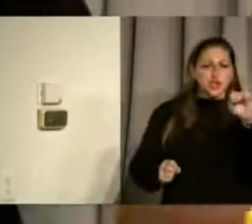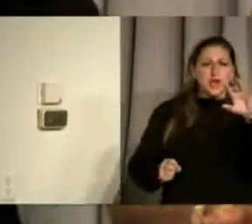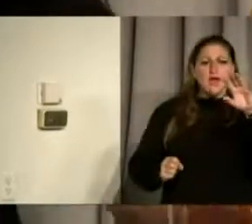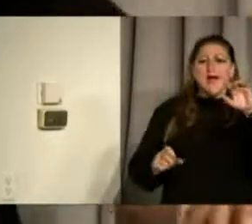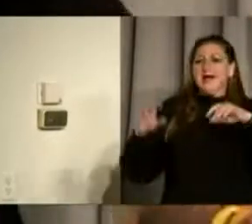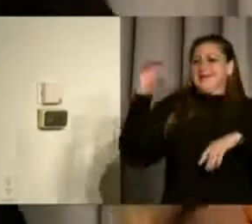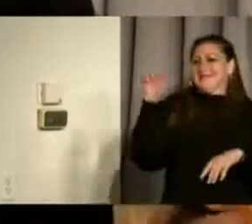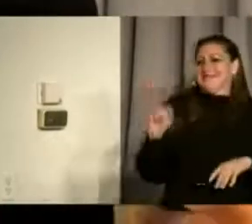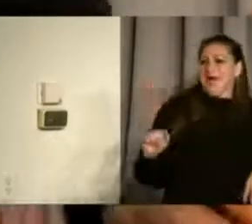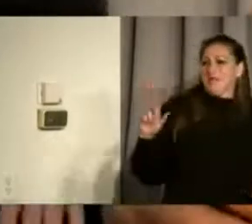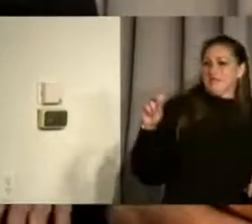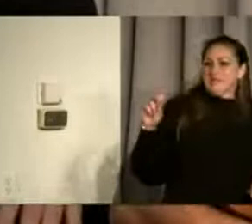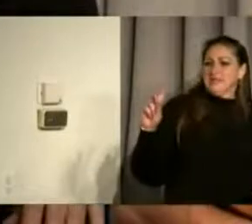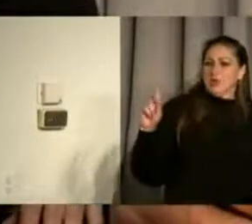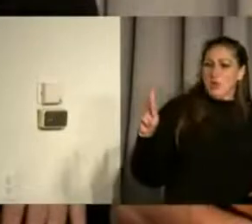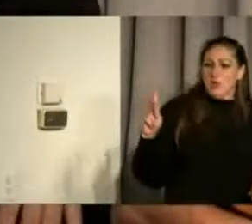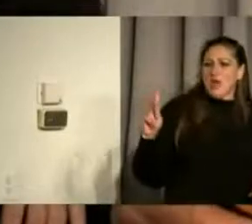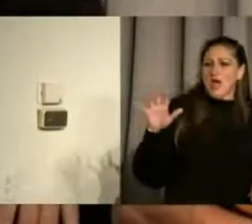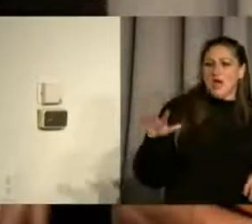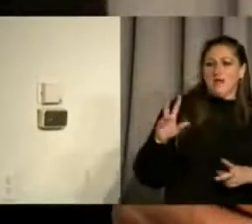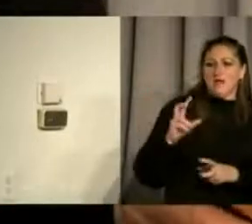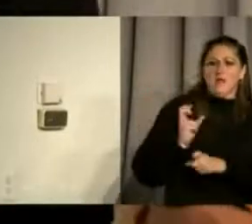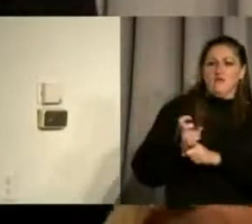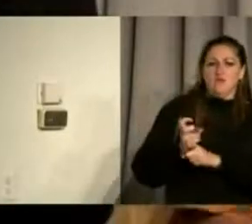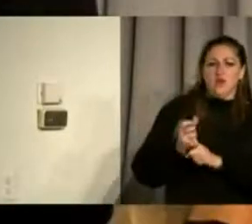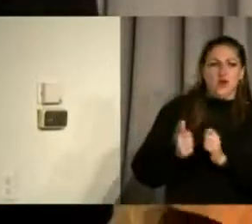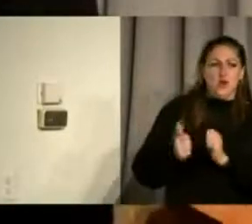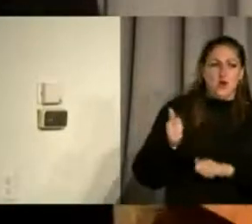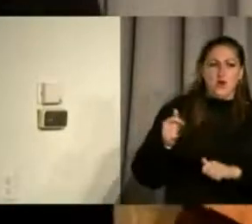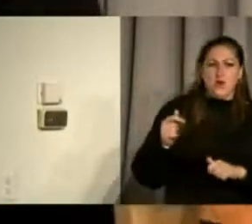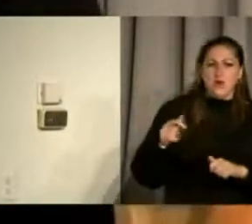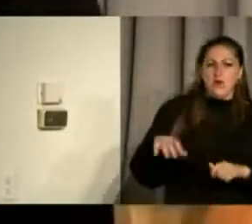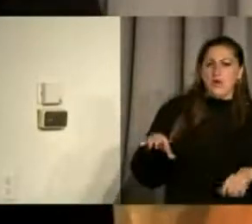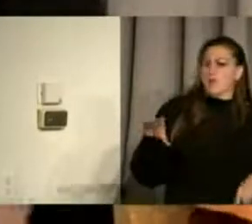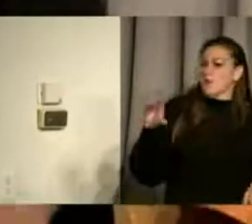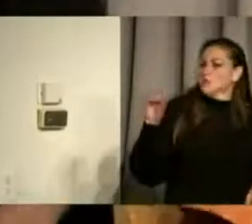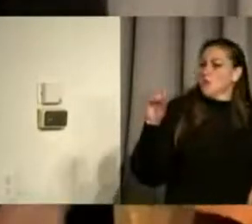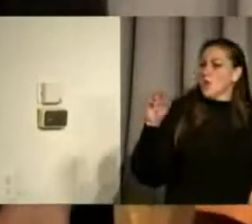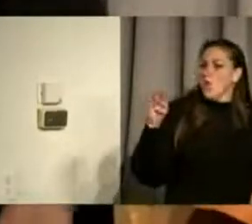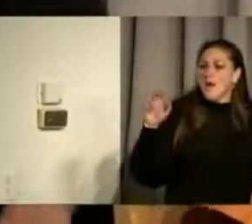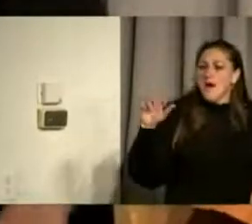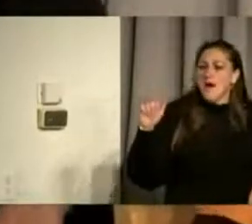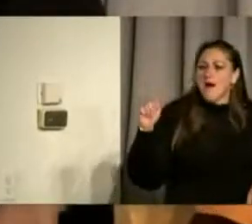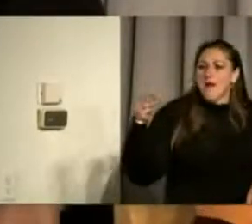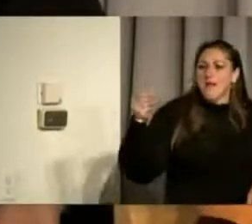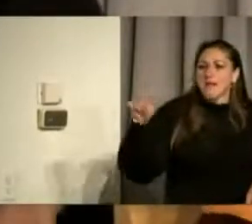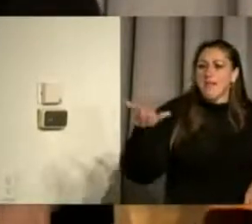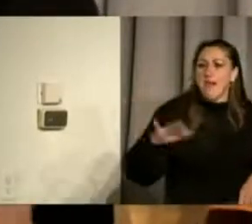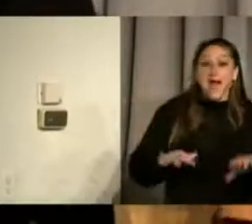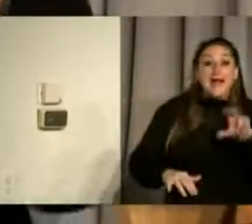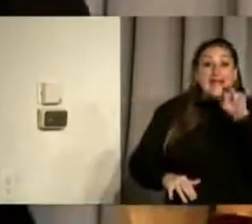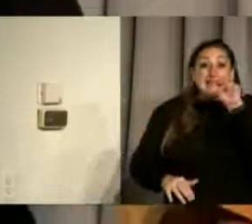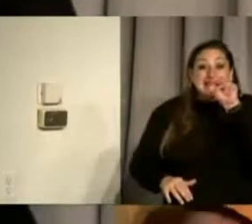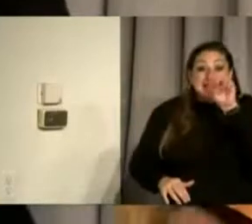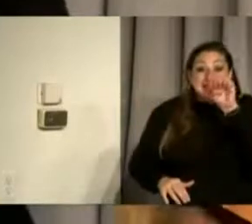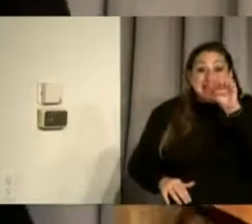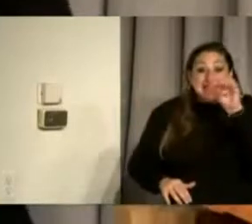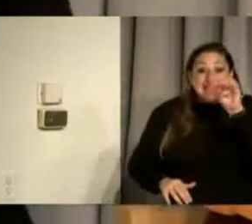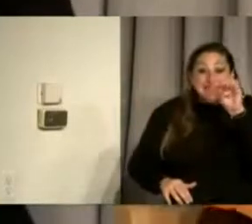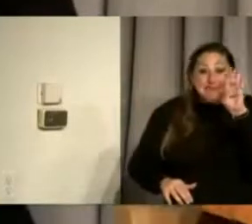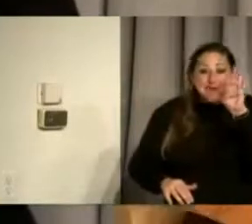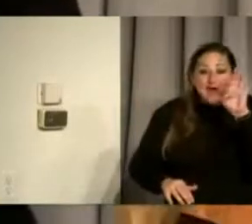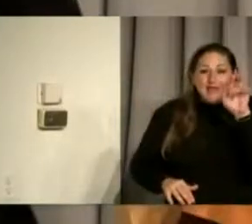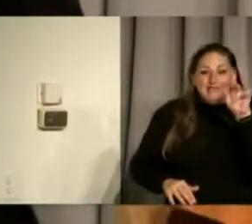Dakota area right there. That was our lands. That was Omaha lands. Nebraska means flat